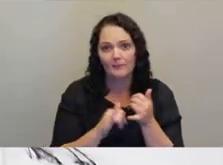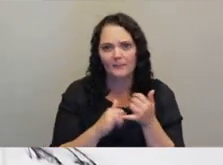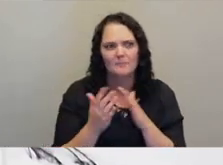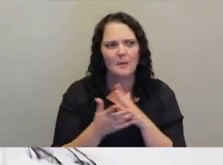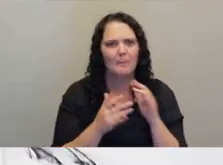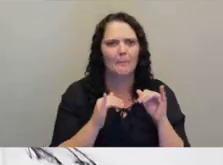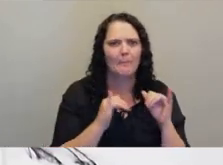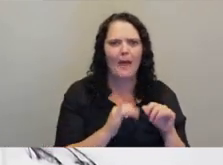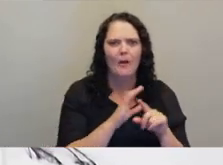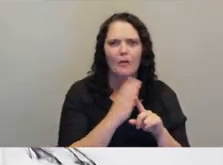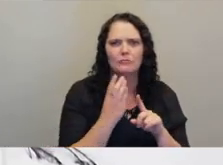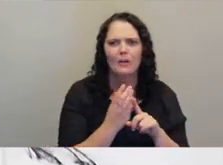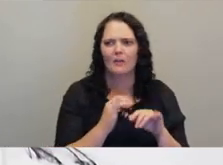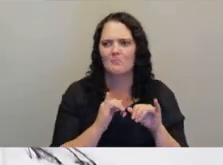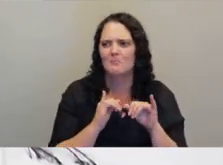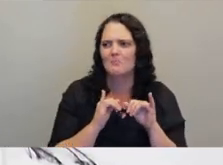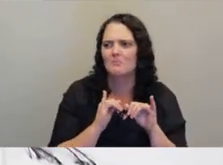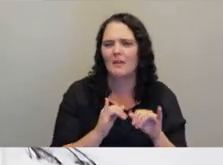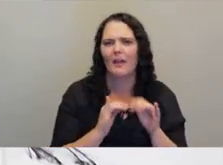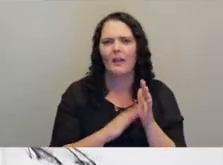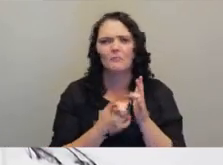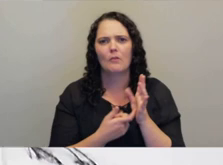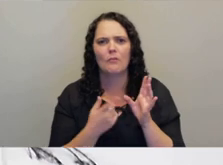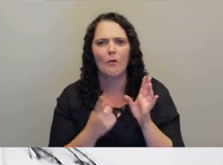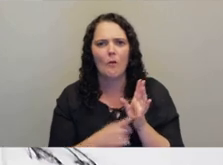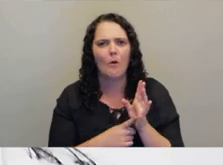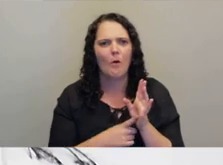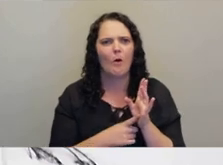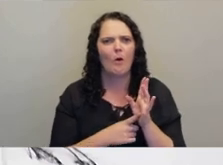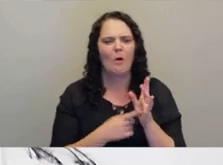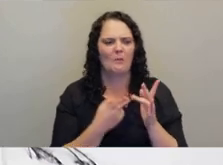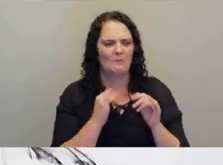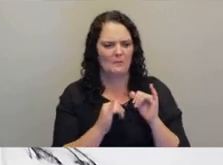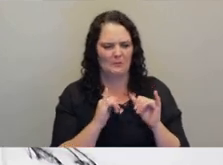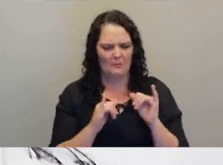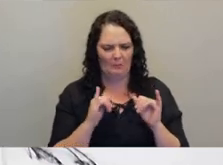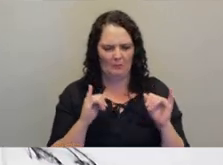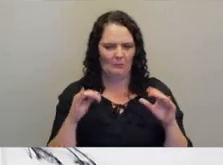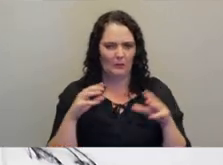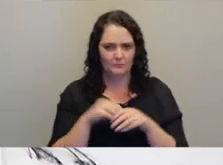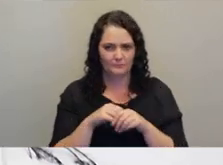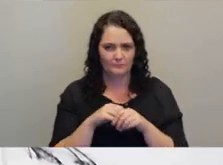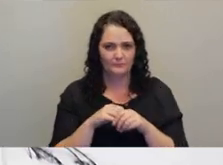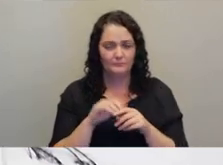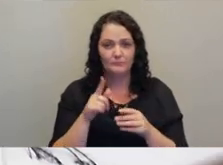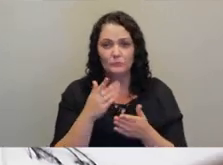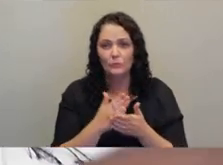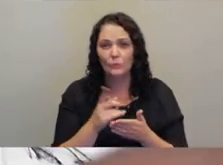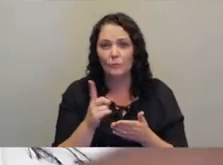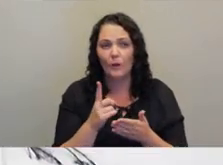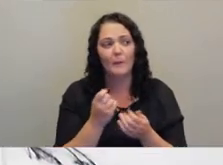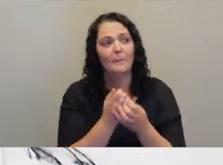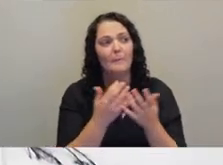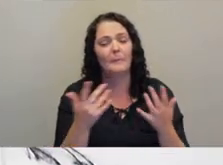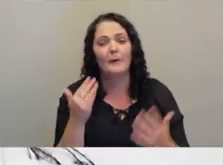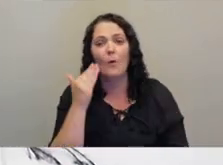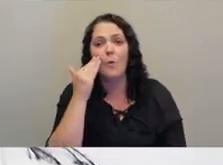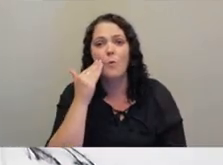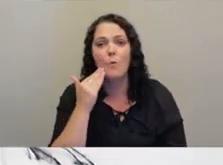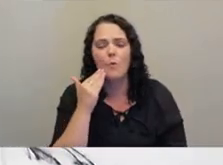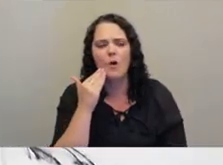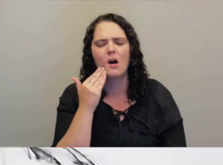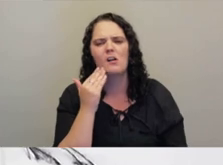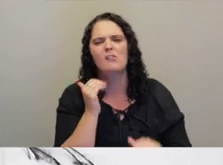cultural badness, one of the great critiques of Boucher was that women liked his work. And so you can think about that